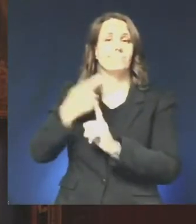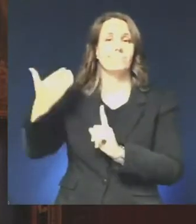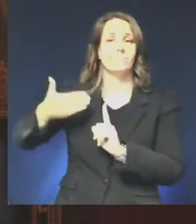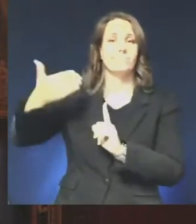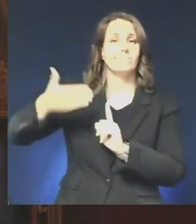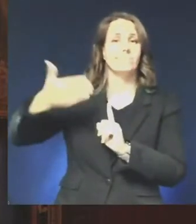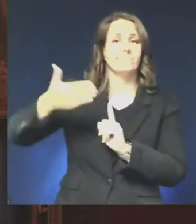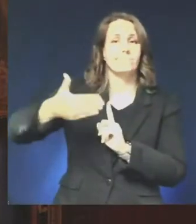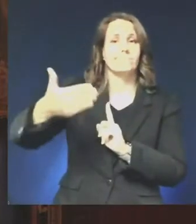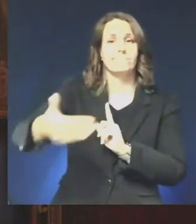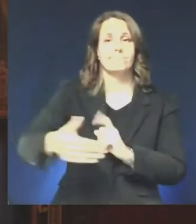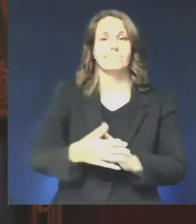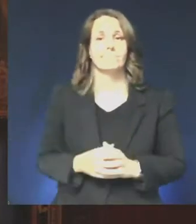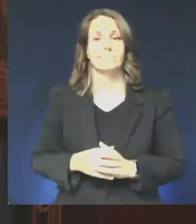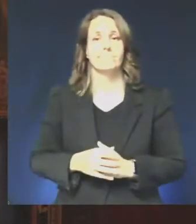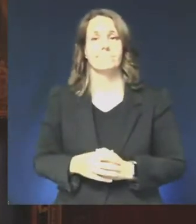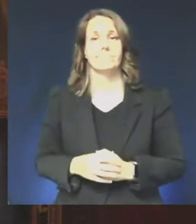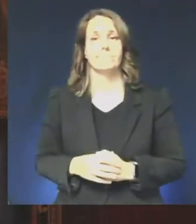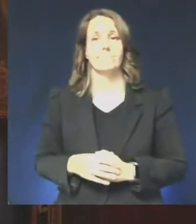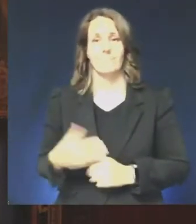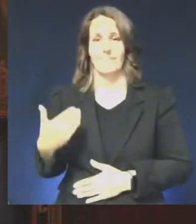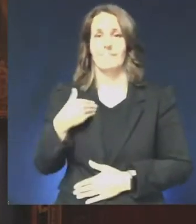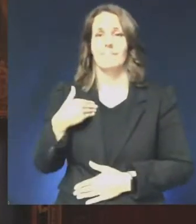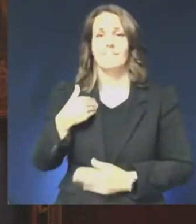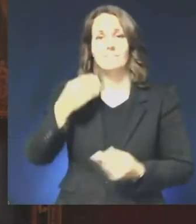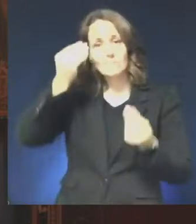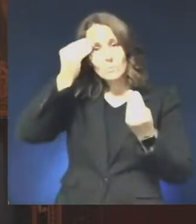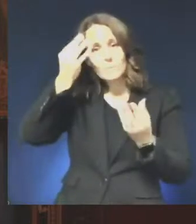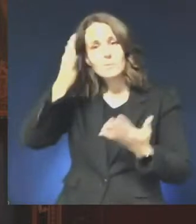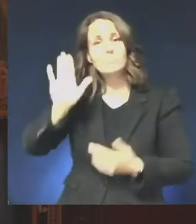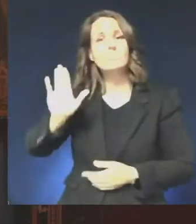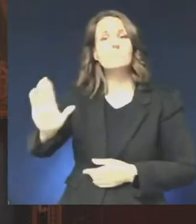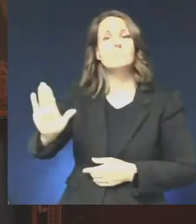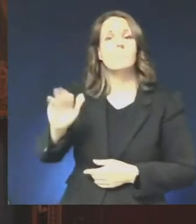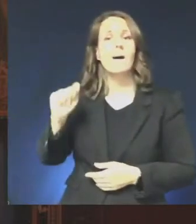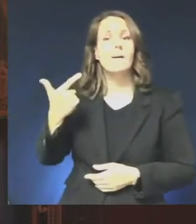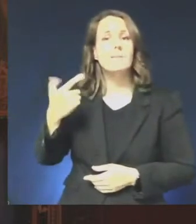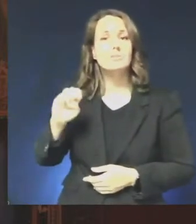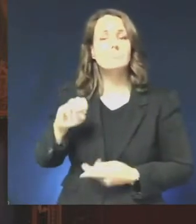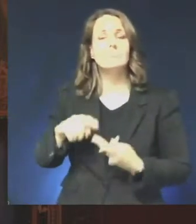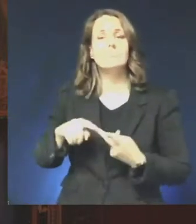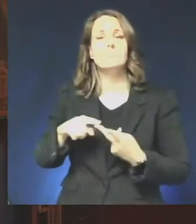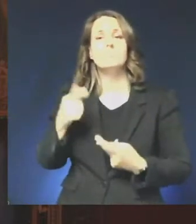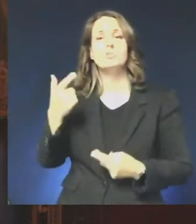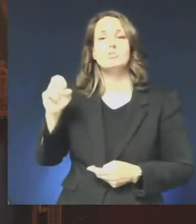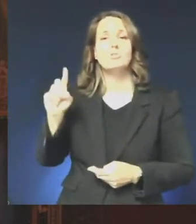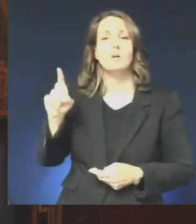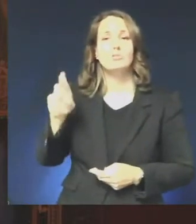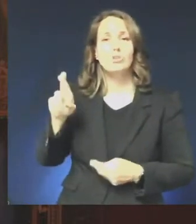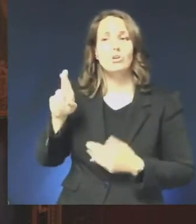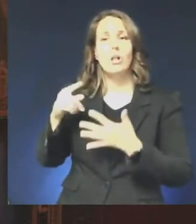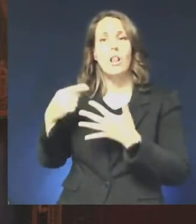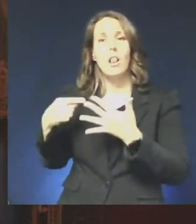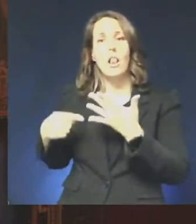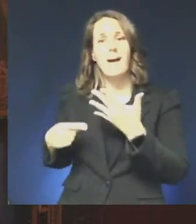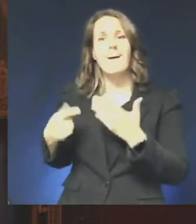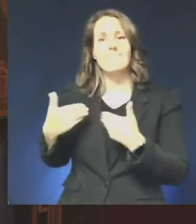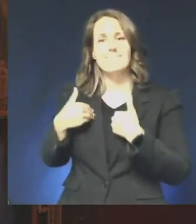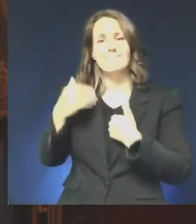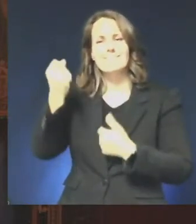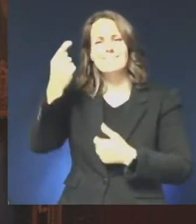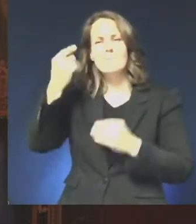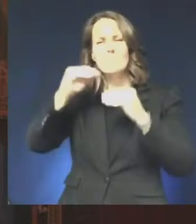and race and ethnicity take a little bit more effort through our surveillance system to compile. So we don't report that stuff in real time